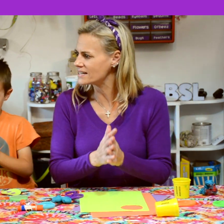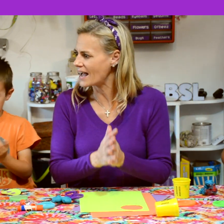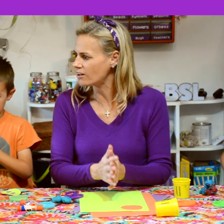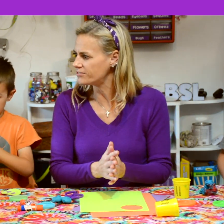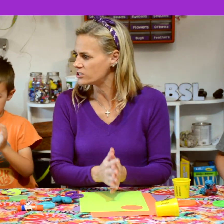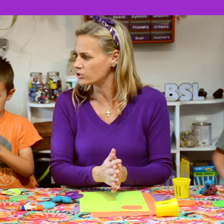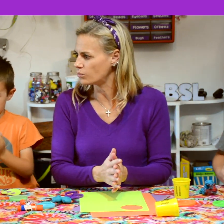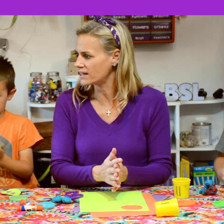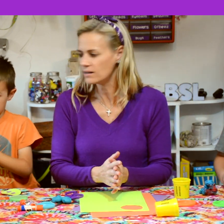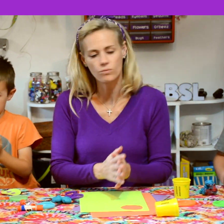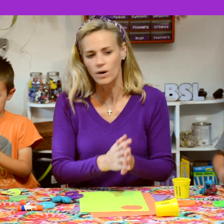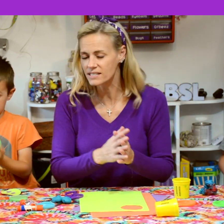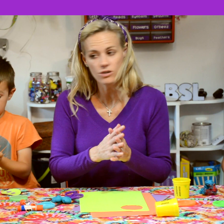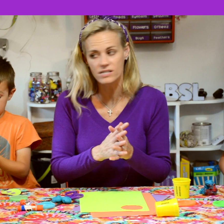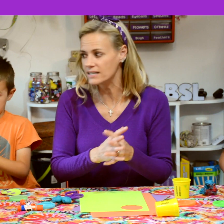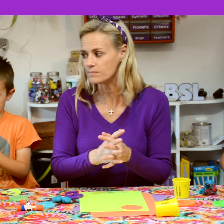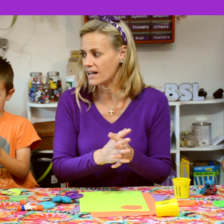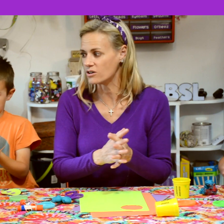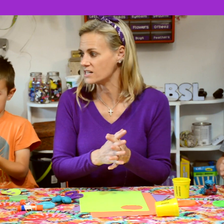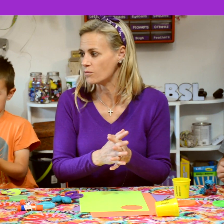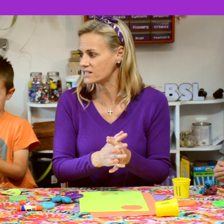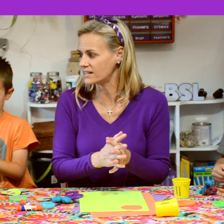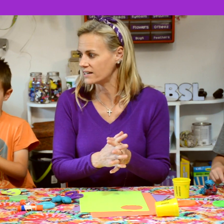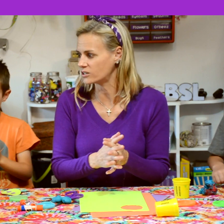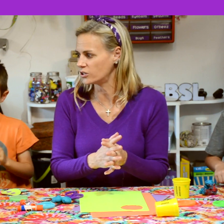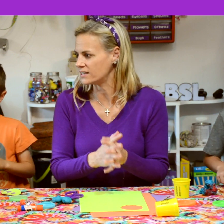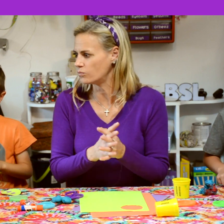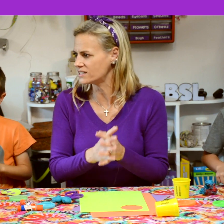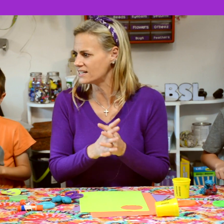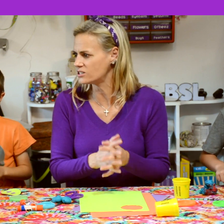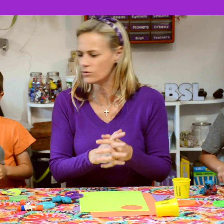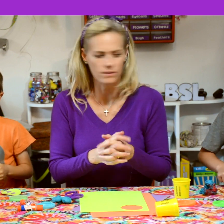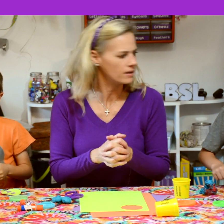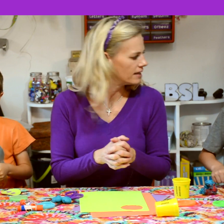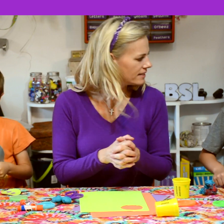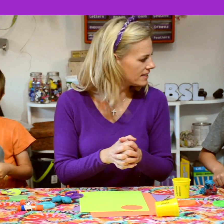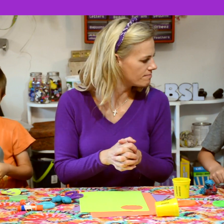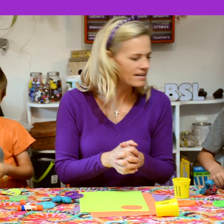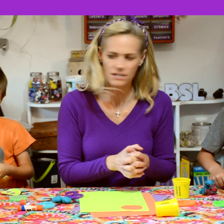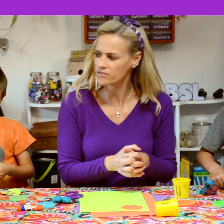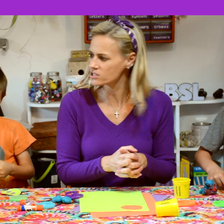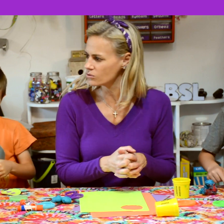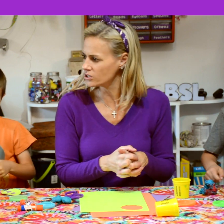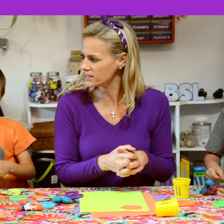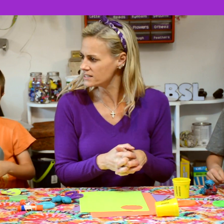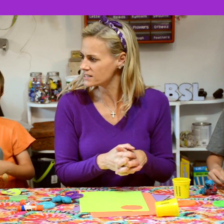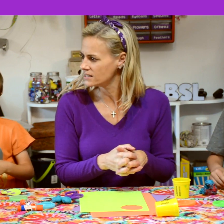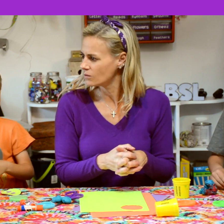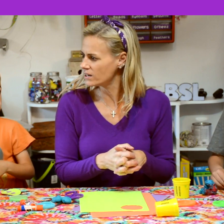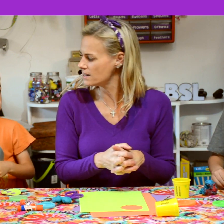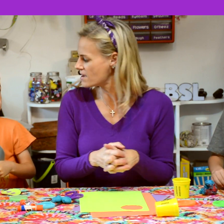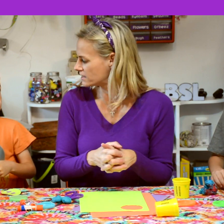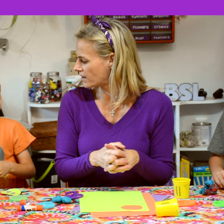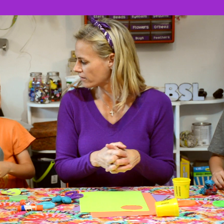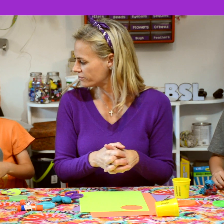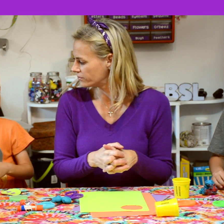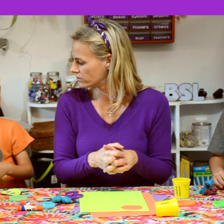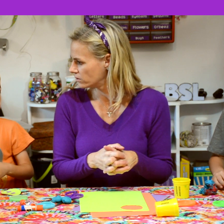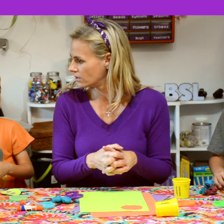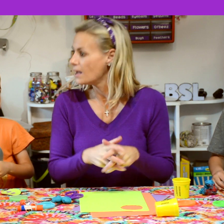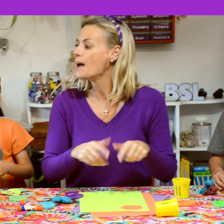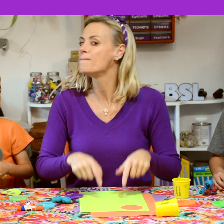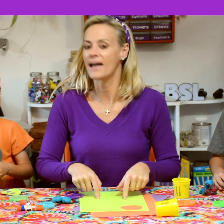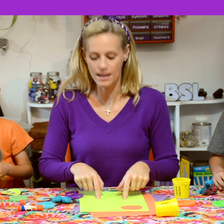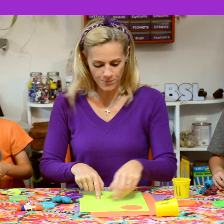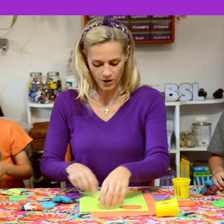story, what did Alfie do when he wasn't using his manners and he wasn't getting a cookie? What did he do to, did he make some of his own cookies? Yes. What did he make them out of?